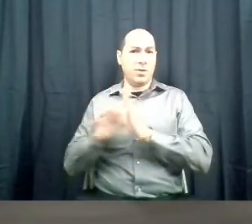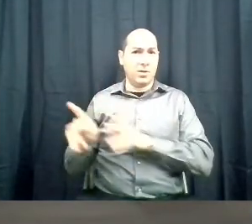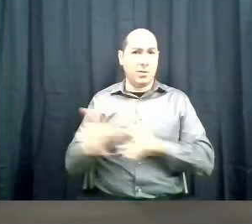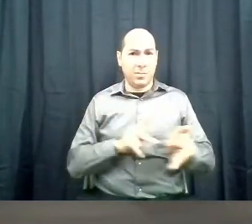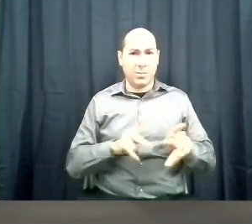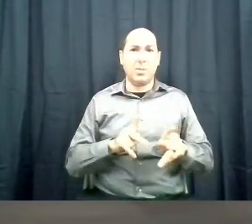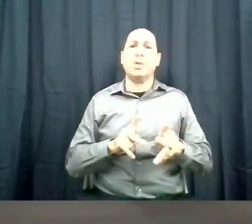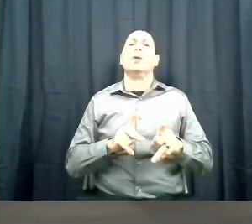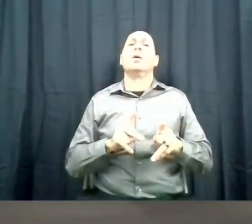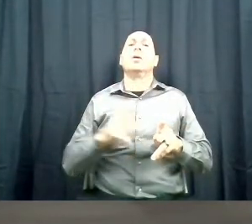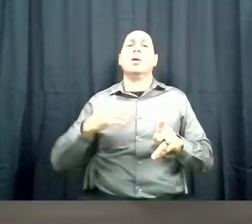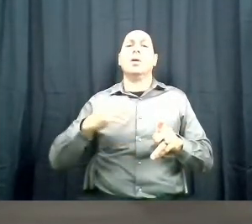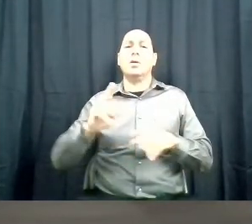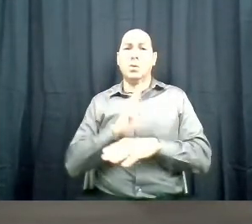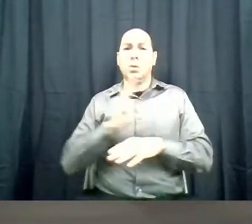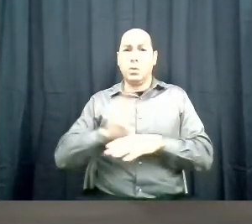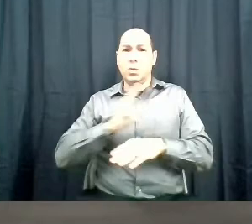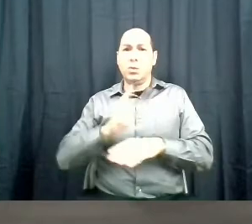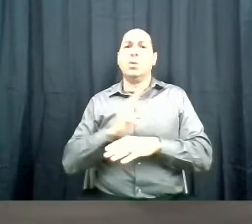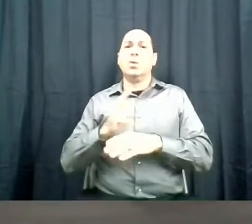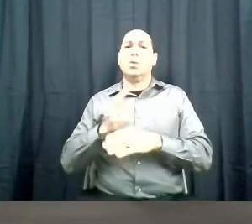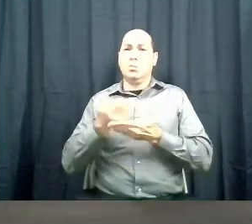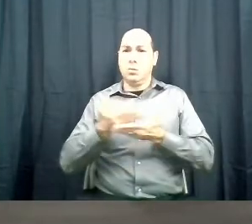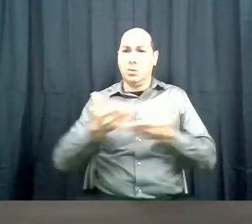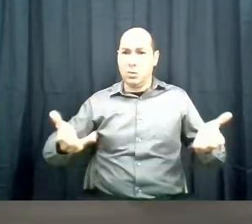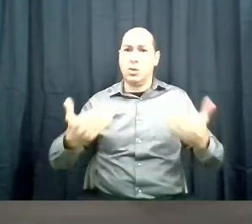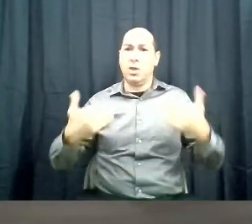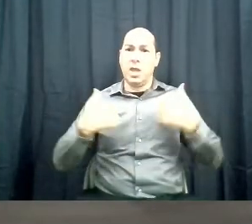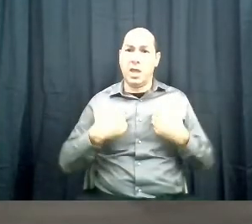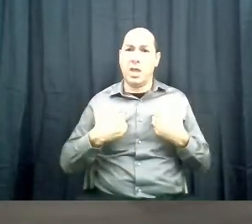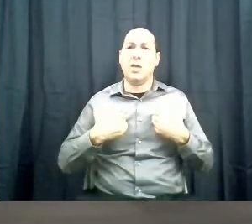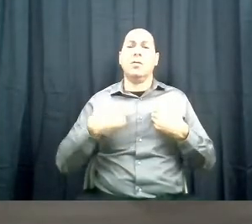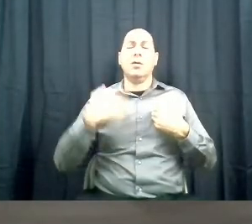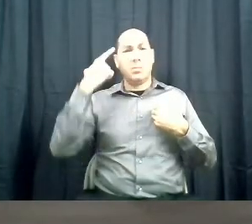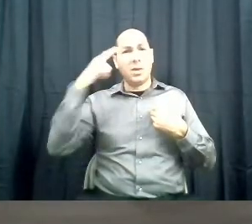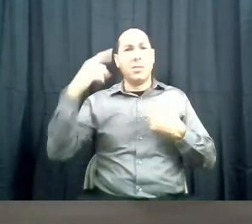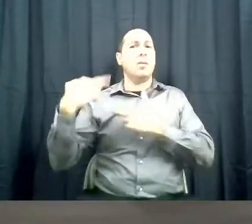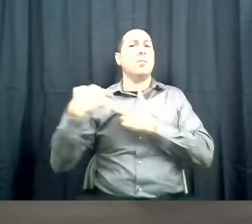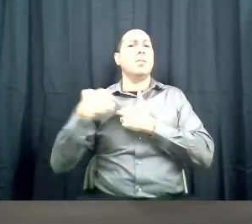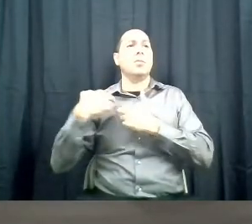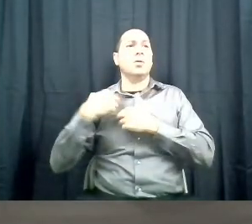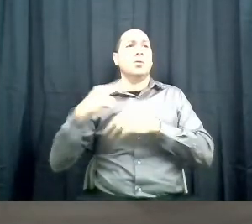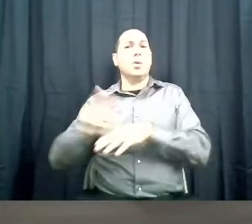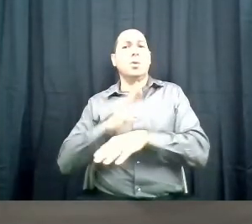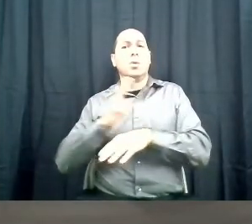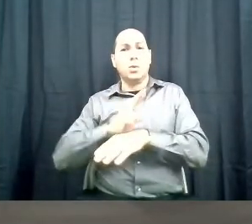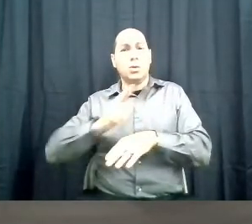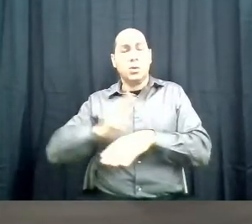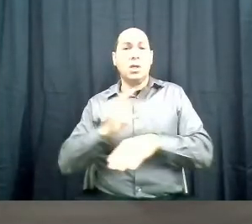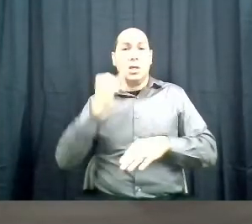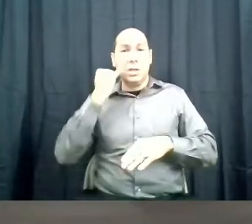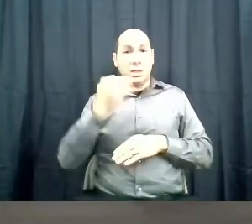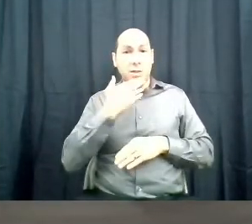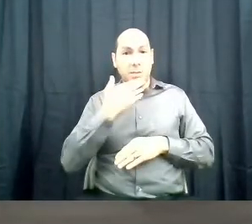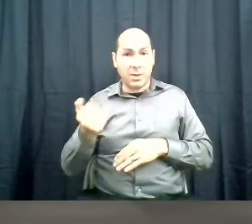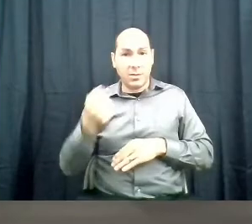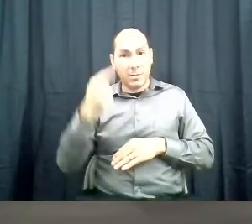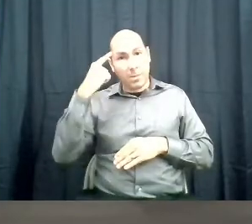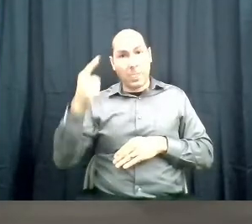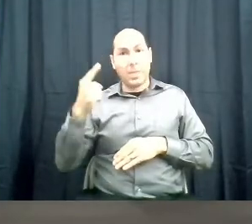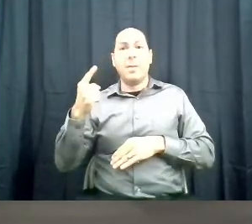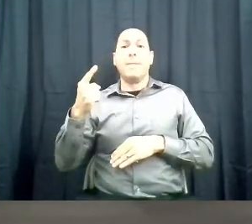underused assets. The board promotes through the fiscal plan the responsible use of the properties. And if it's better for the organization to demolish a